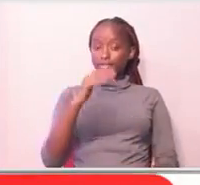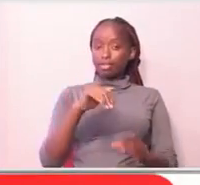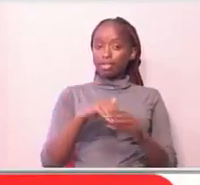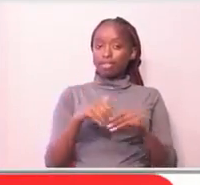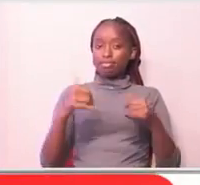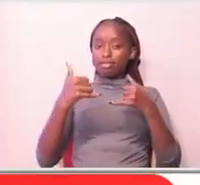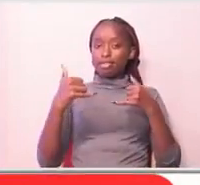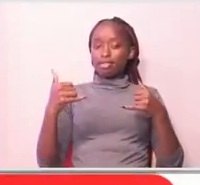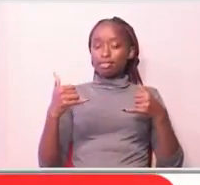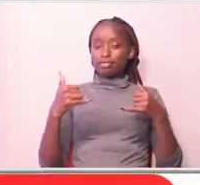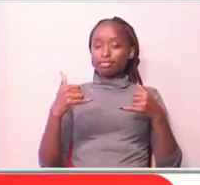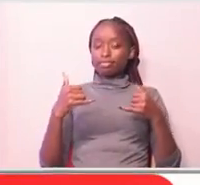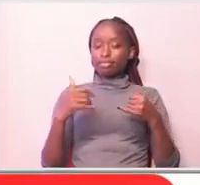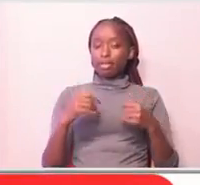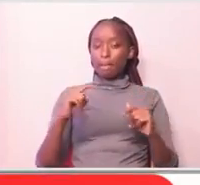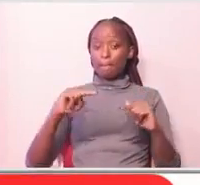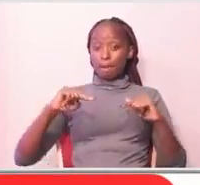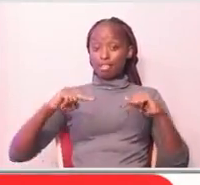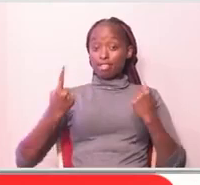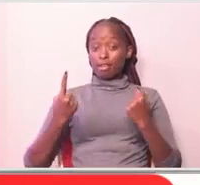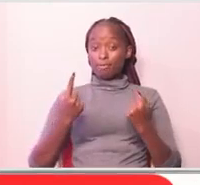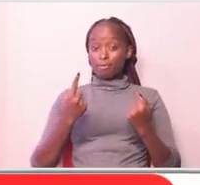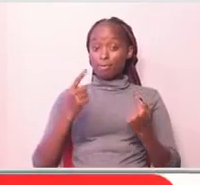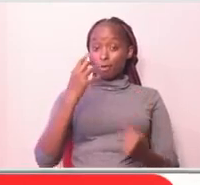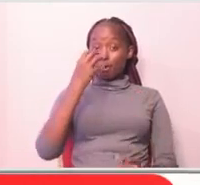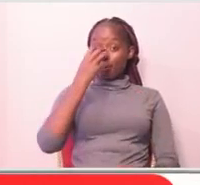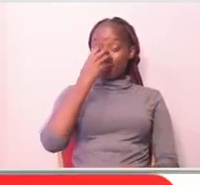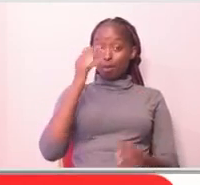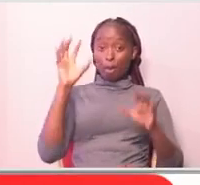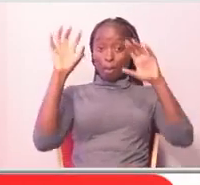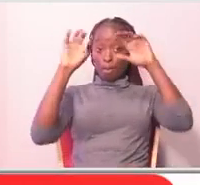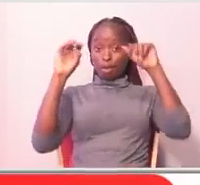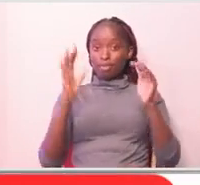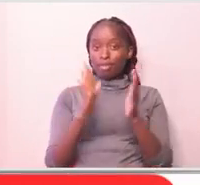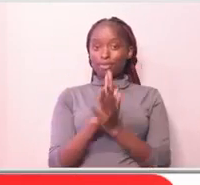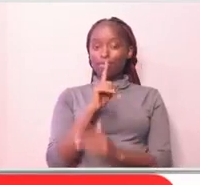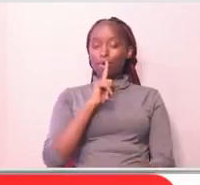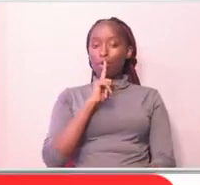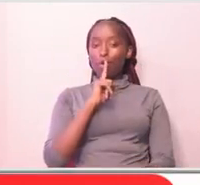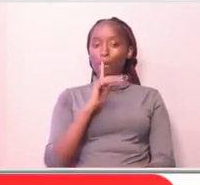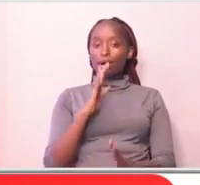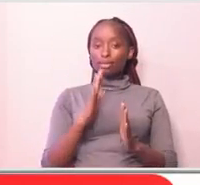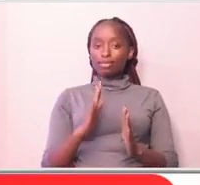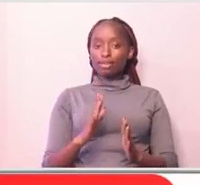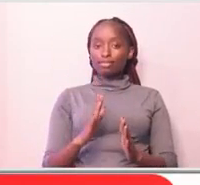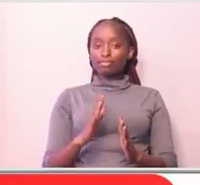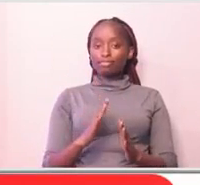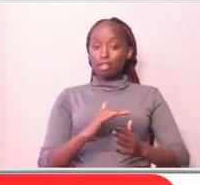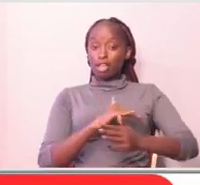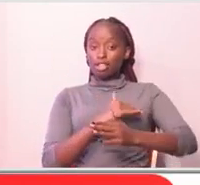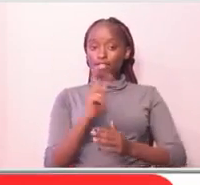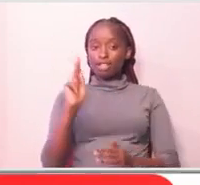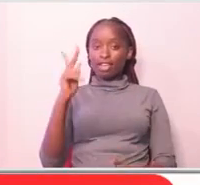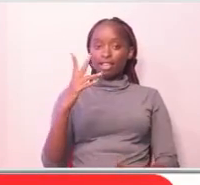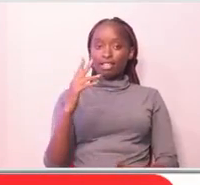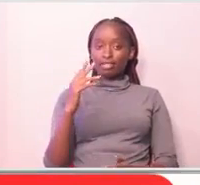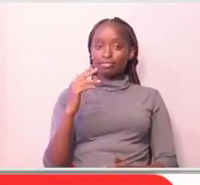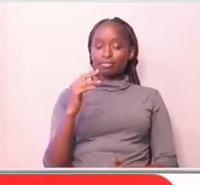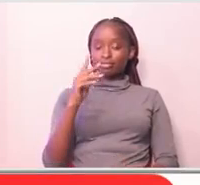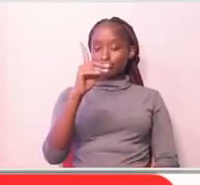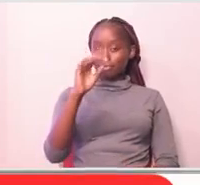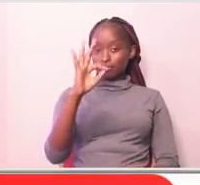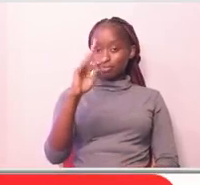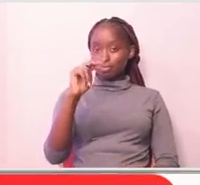Aye. William Samoei Ruto, President and Commander-in-Chief of the Kenya Defence Forces, by